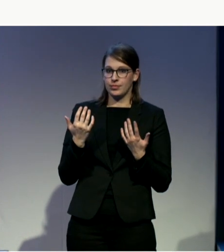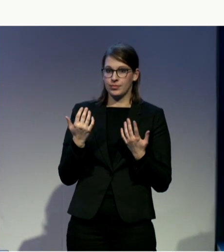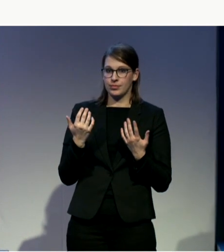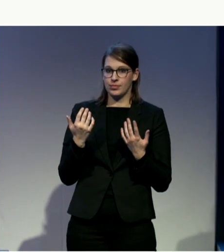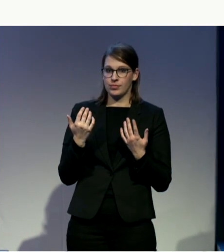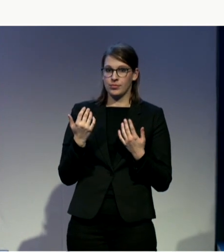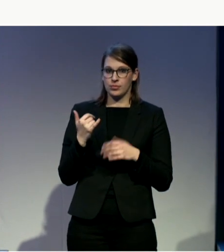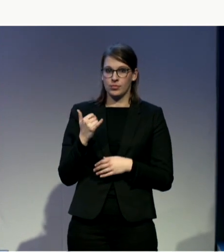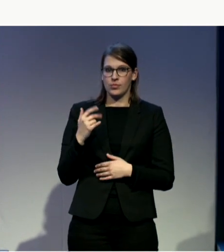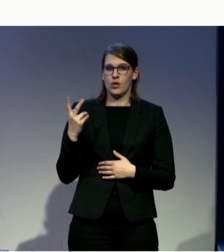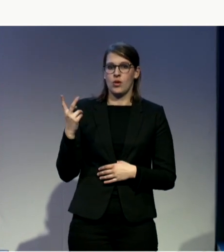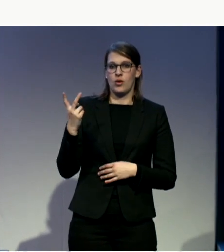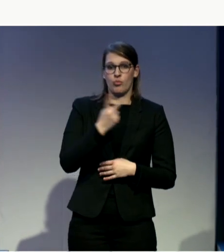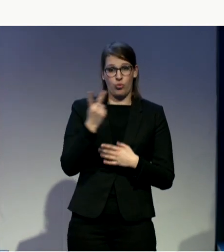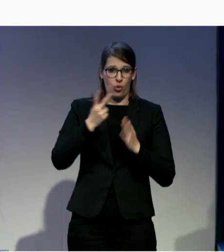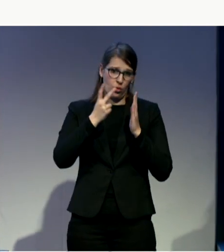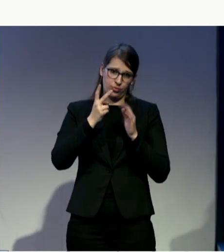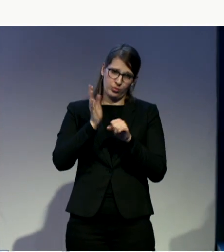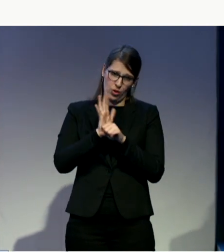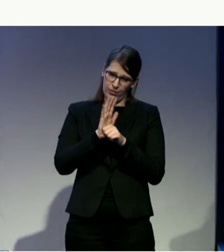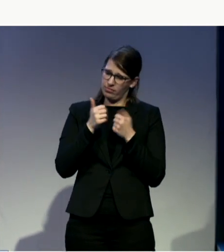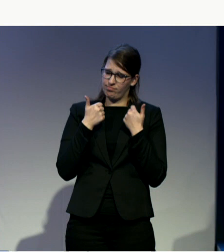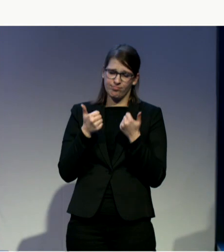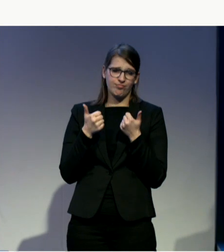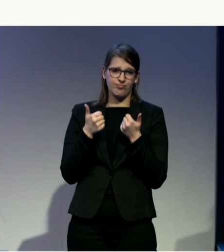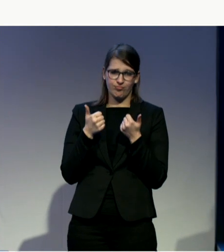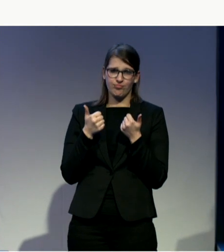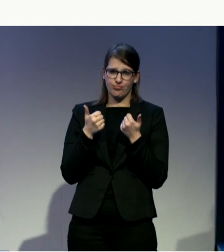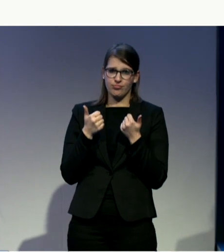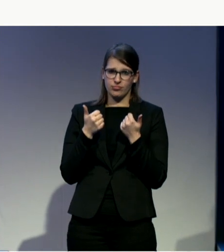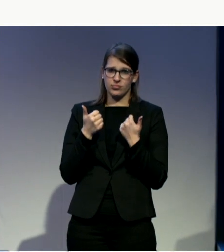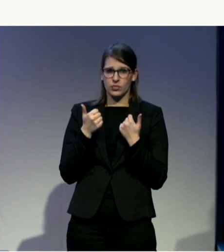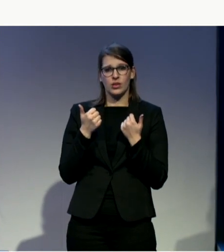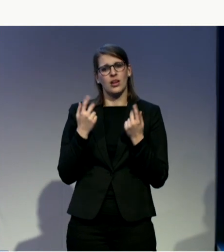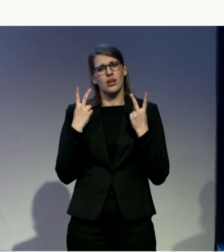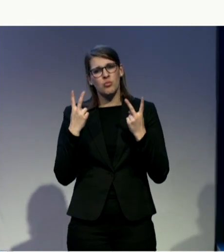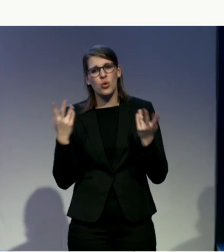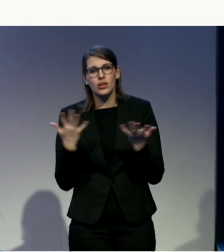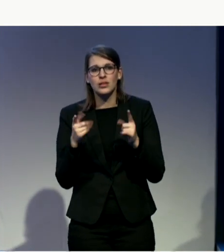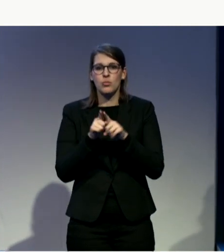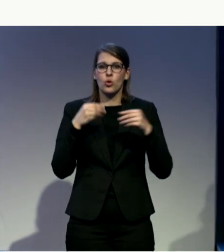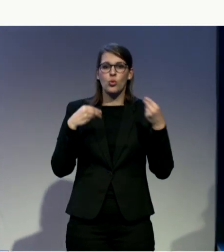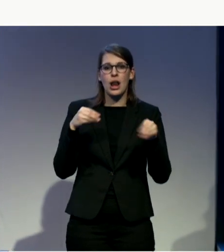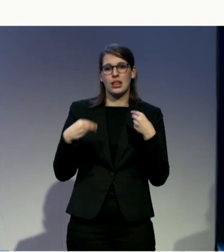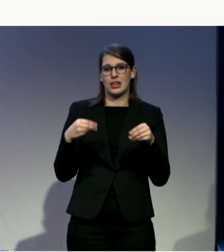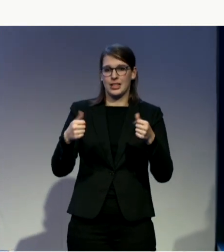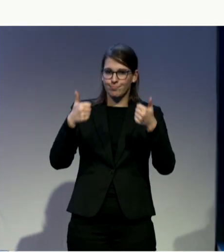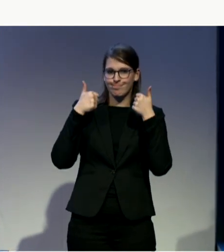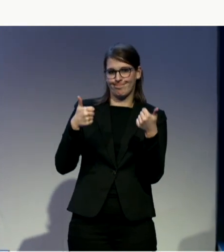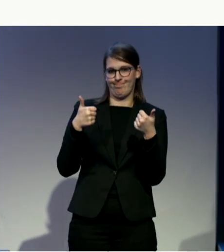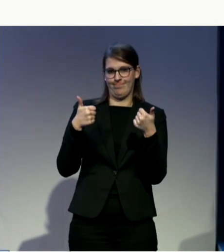place where we want good quality, good stories,